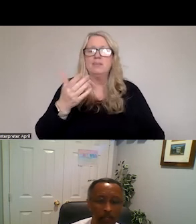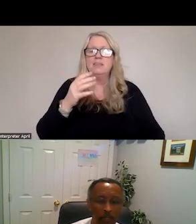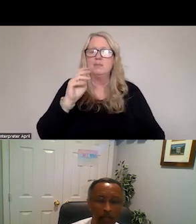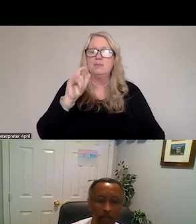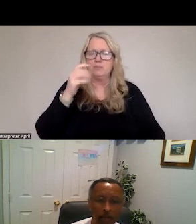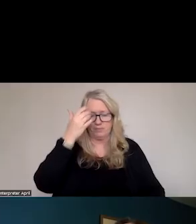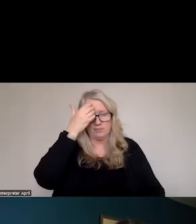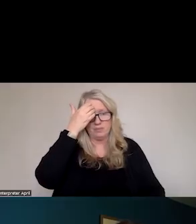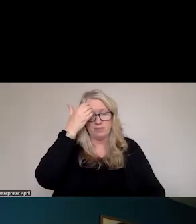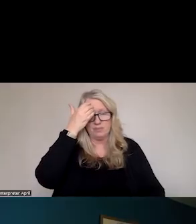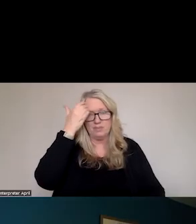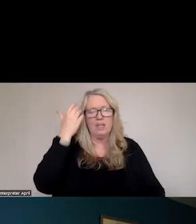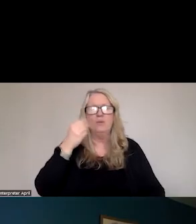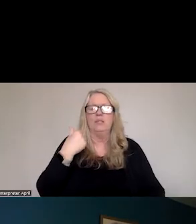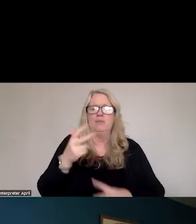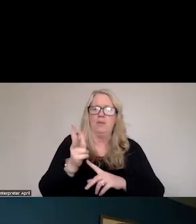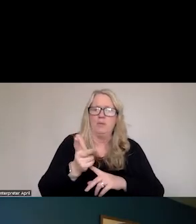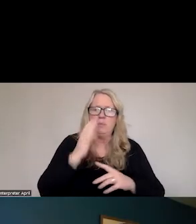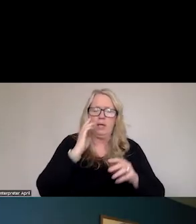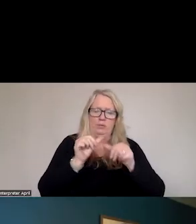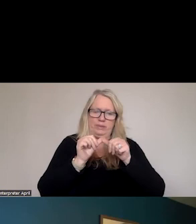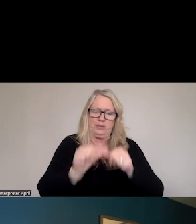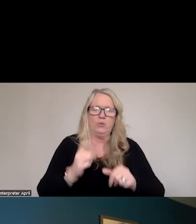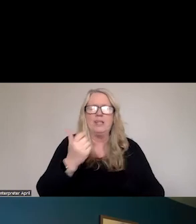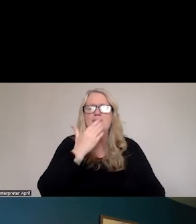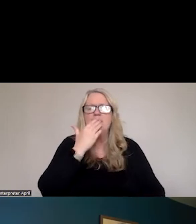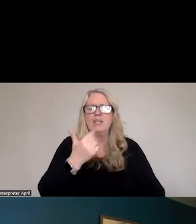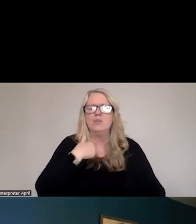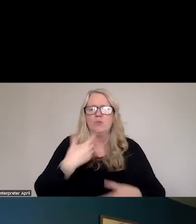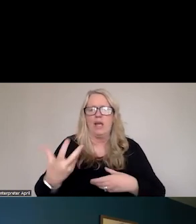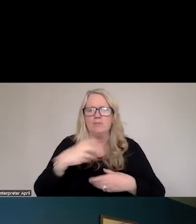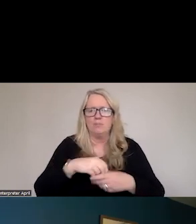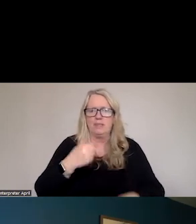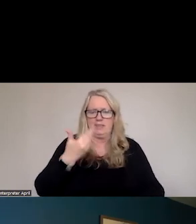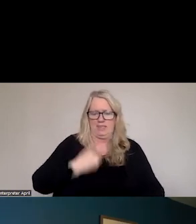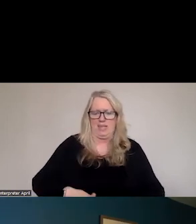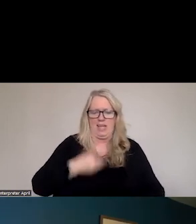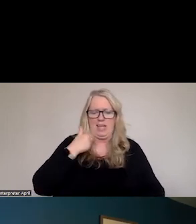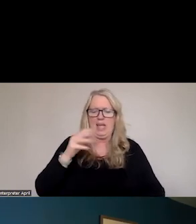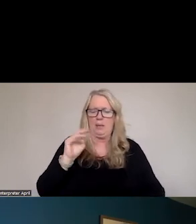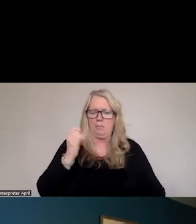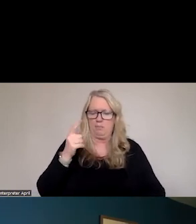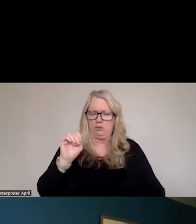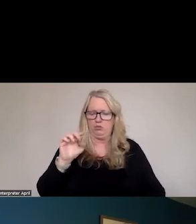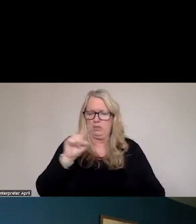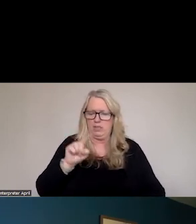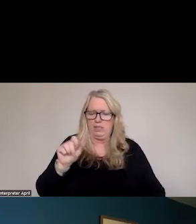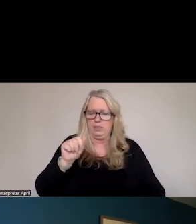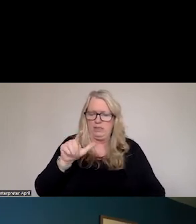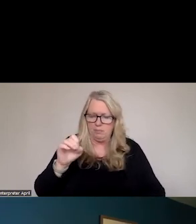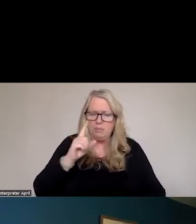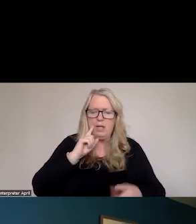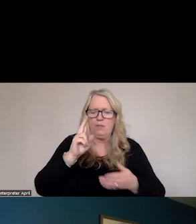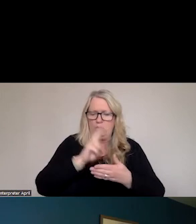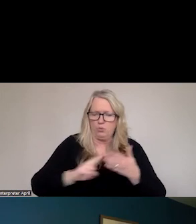was given 3 minutes and I'm going to stick to it. Thank you for having me. I am Michelle Zabel. I'm currently at University of Maryland,